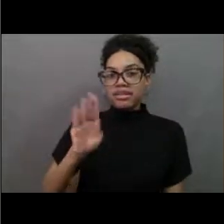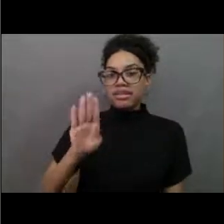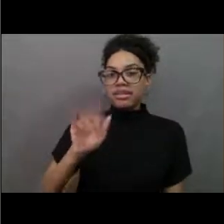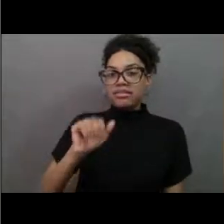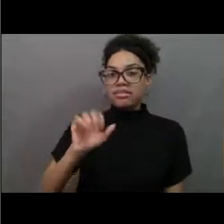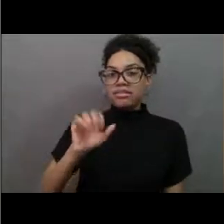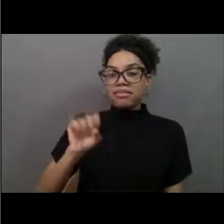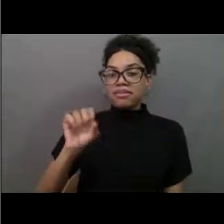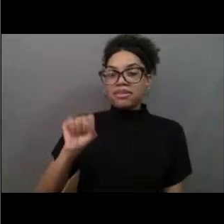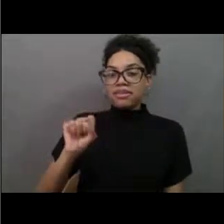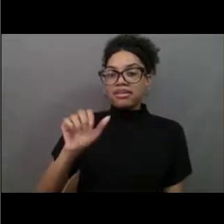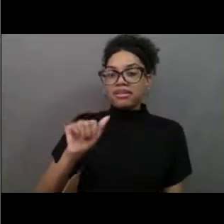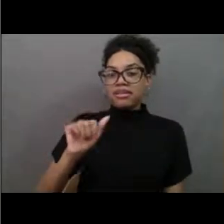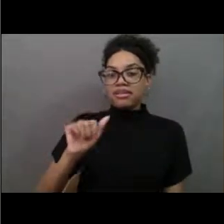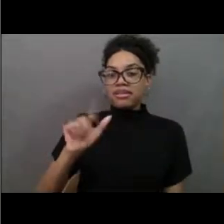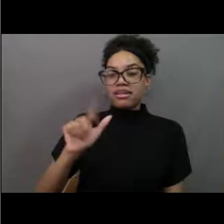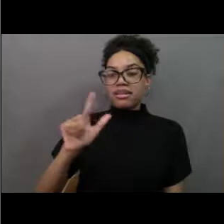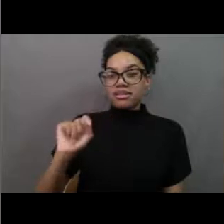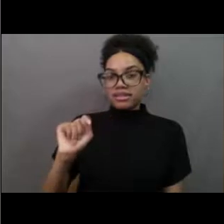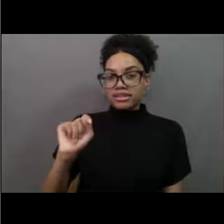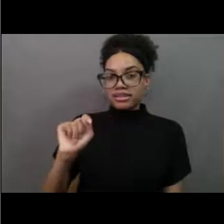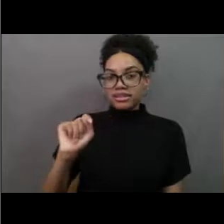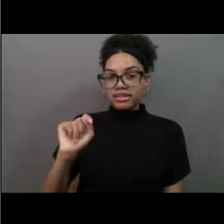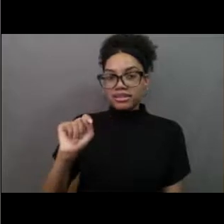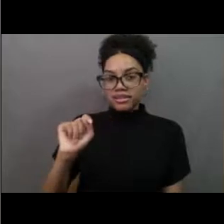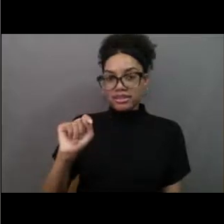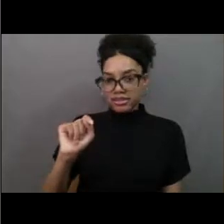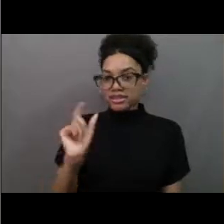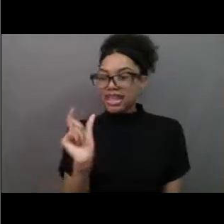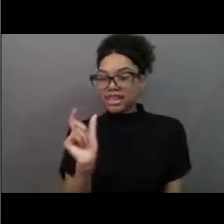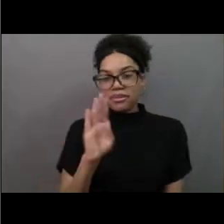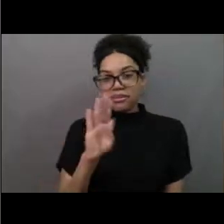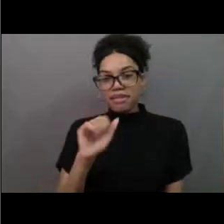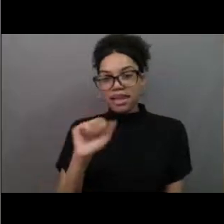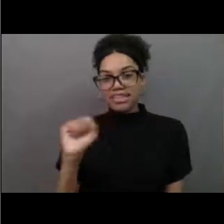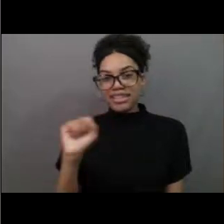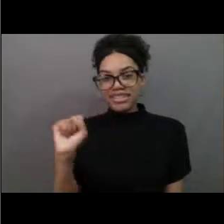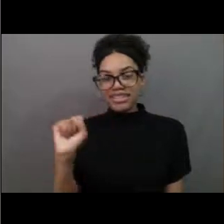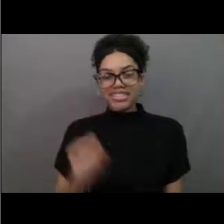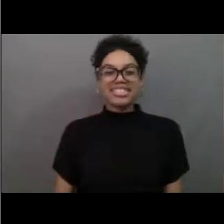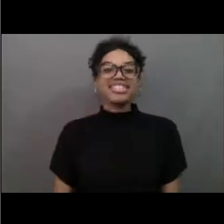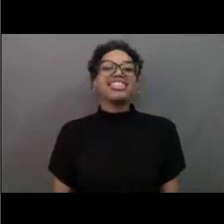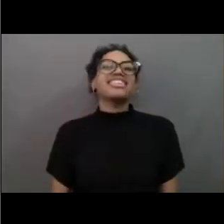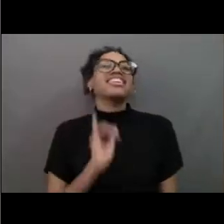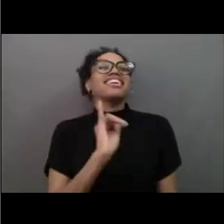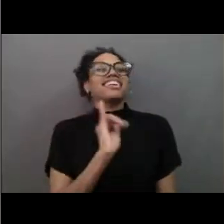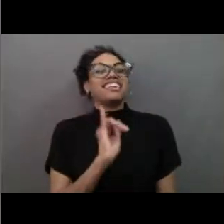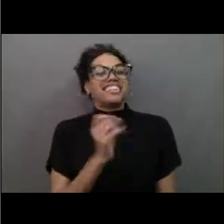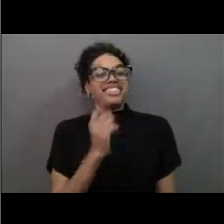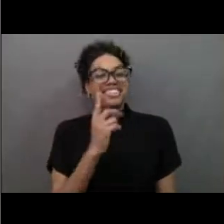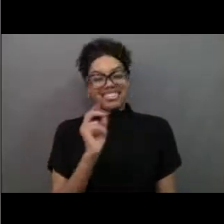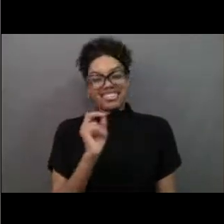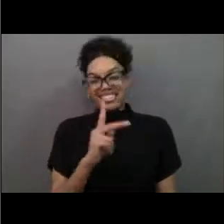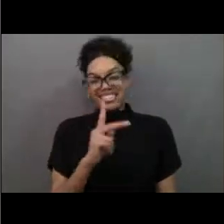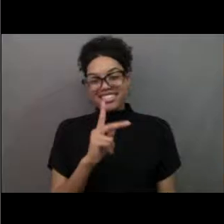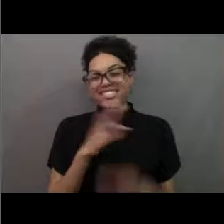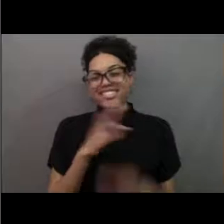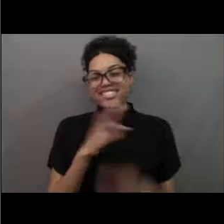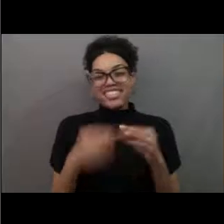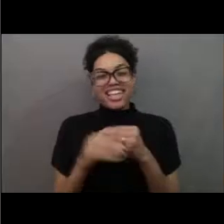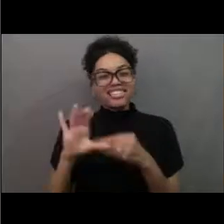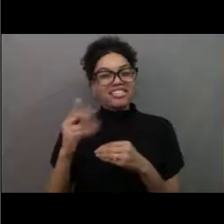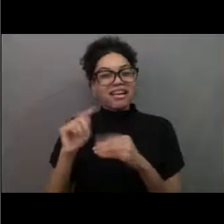B-A-S-S-L-E-T. So all right. Basically, they're calling it a little bass. Excellent. Well, I will put that in the chat box in